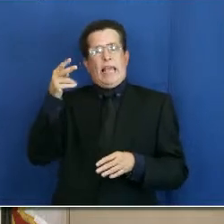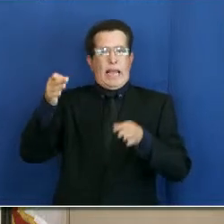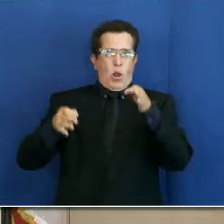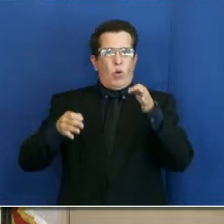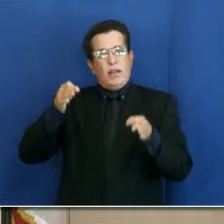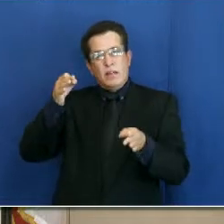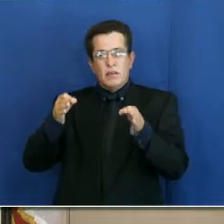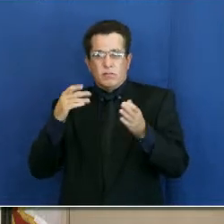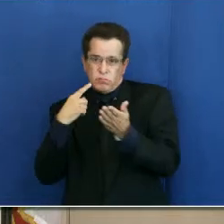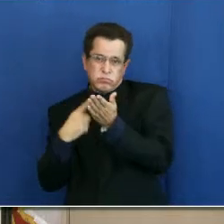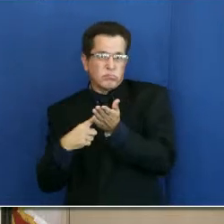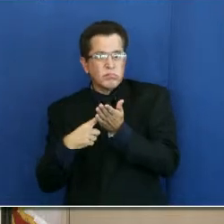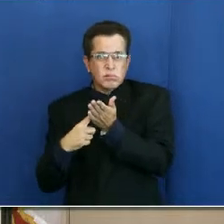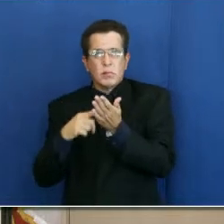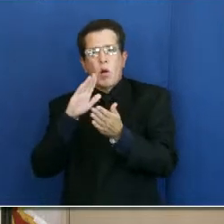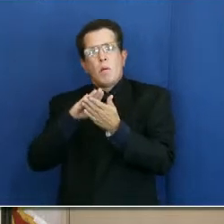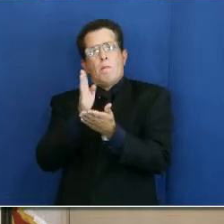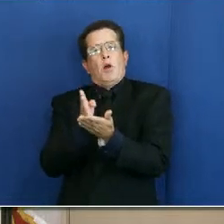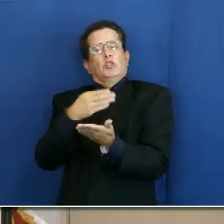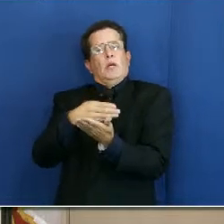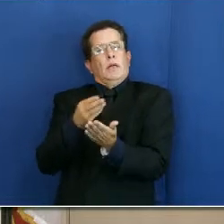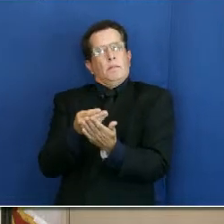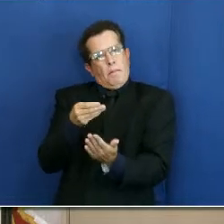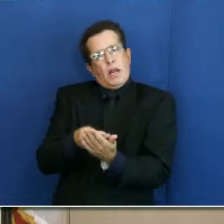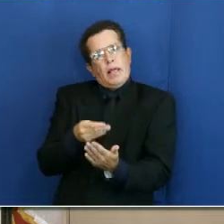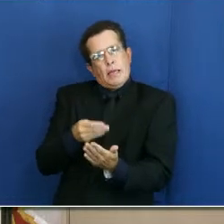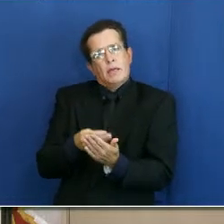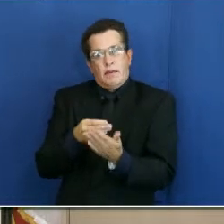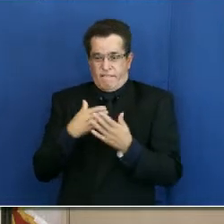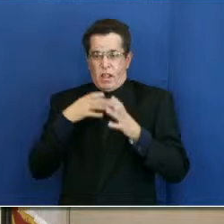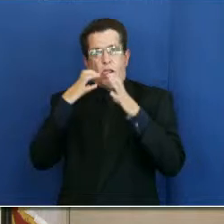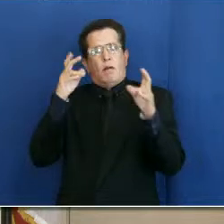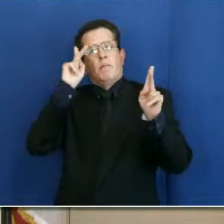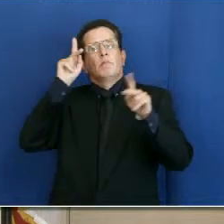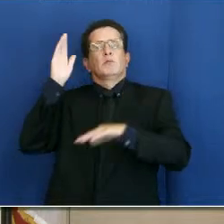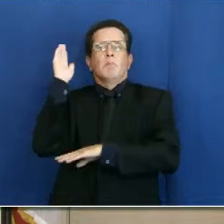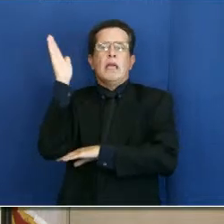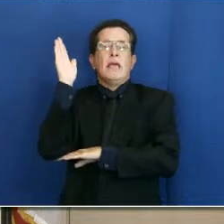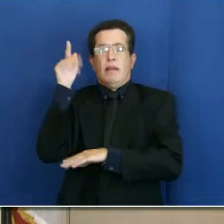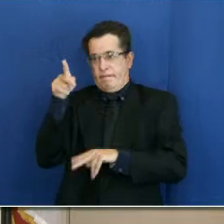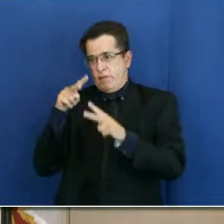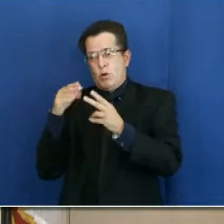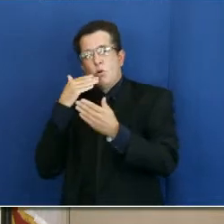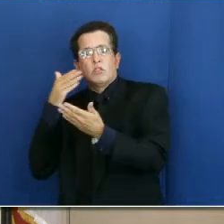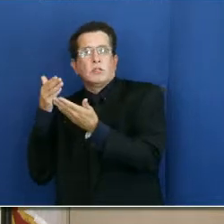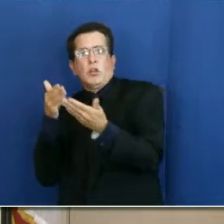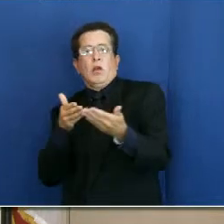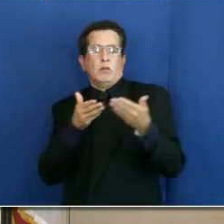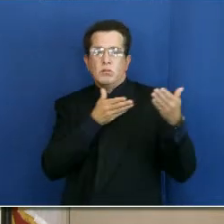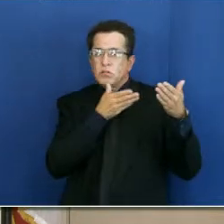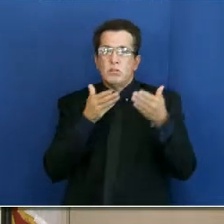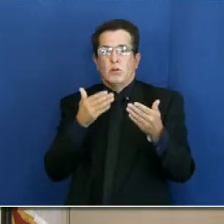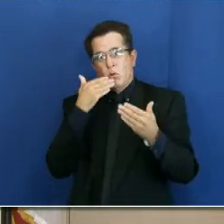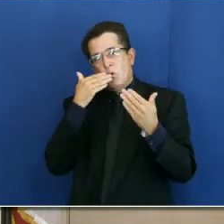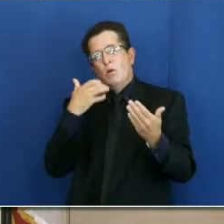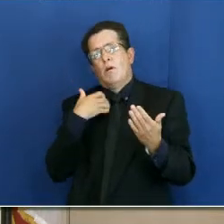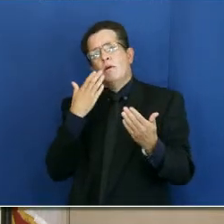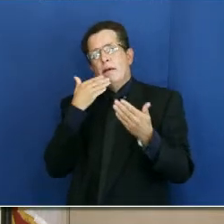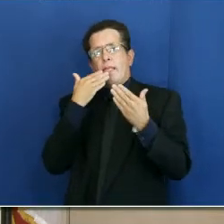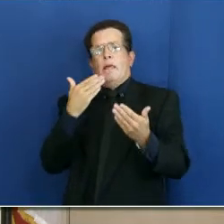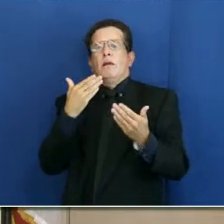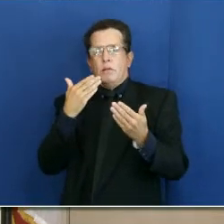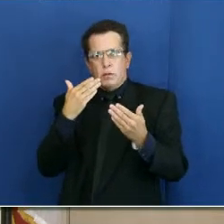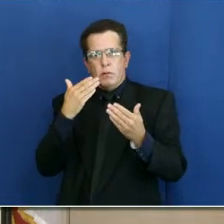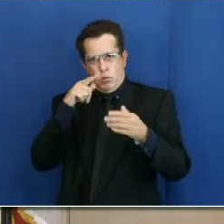budget process and had a lot of speakers, some very good suggestions that came in, and I want to thank the many residents who took the time to